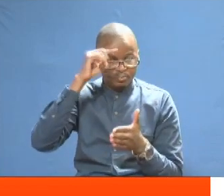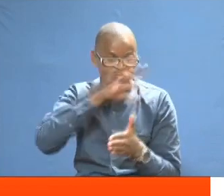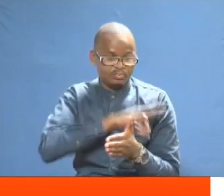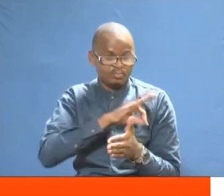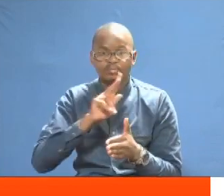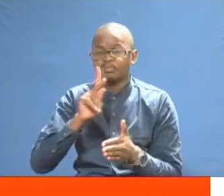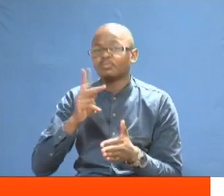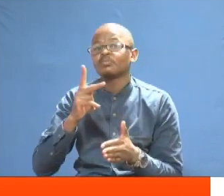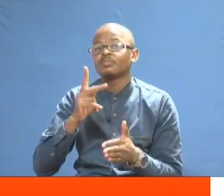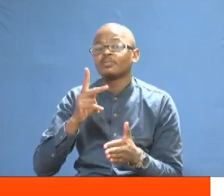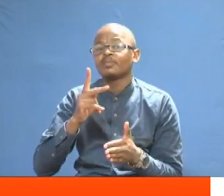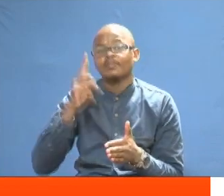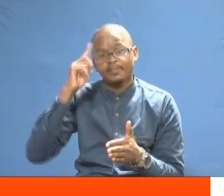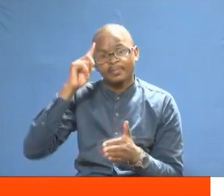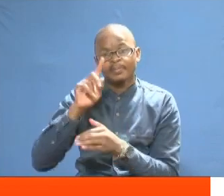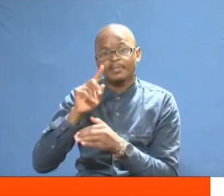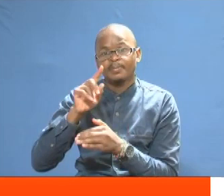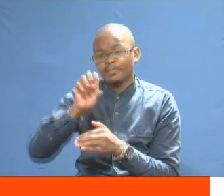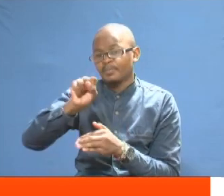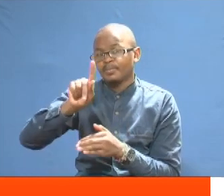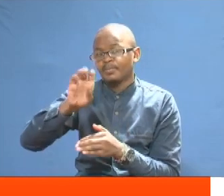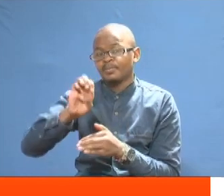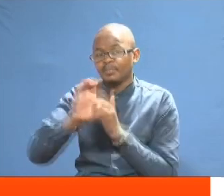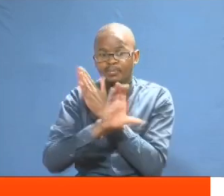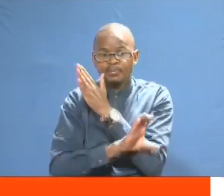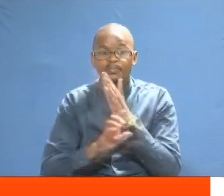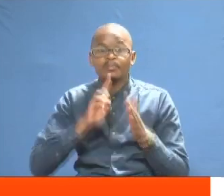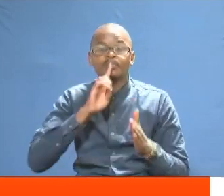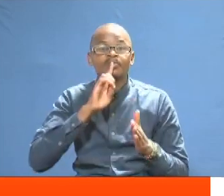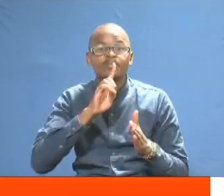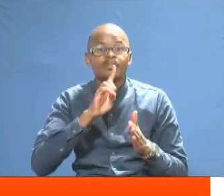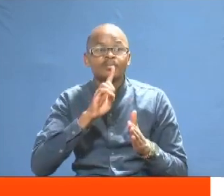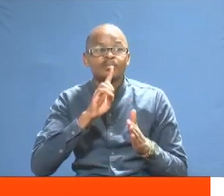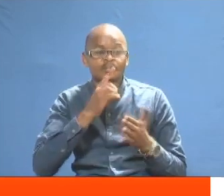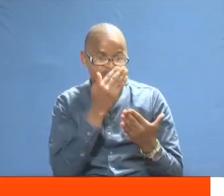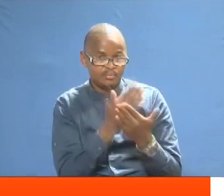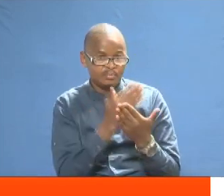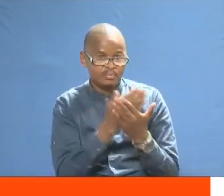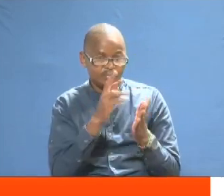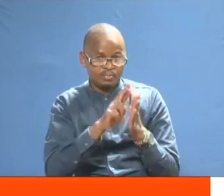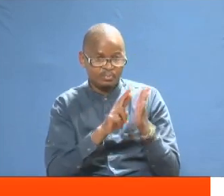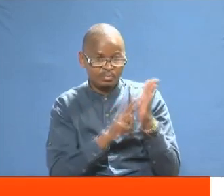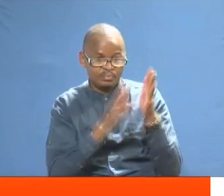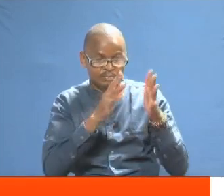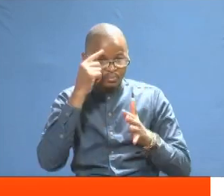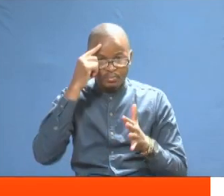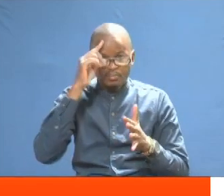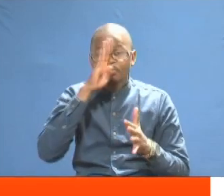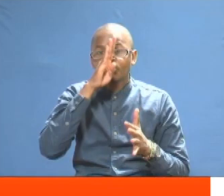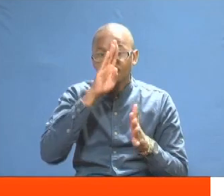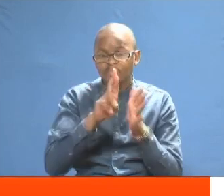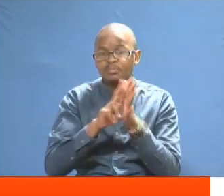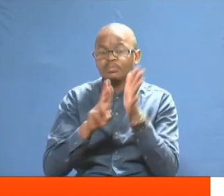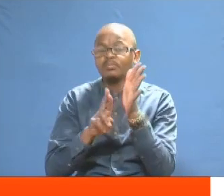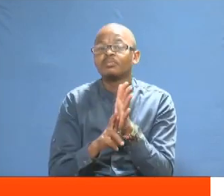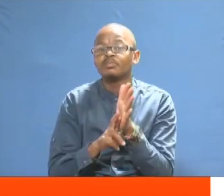of Kenyans, for the sake of our country. And you can confirm of registrar. I don't think it has been registered,